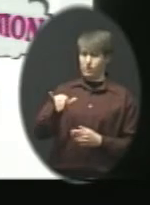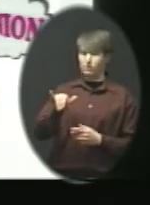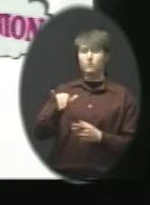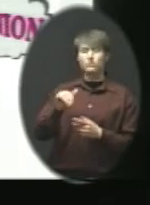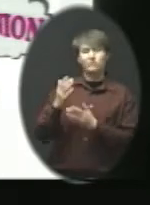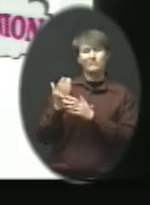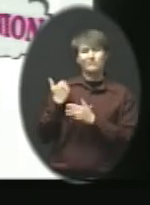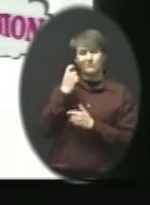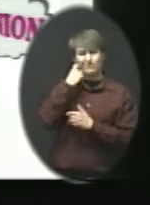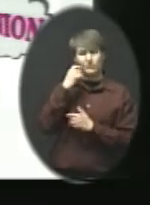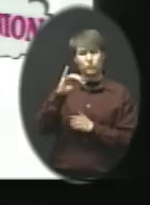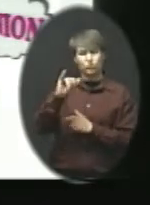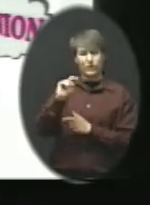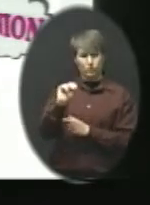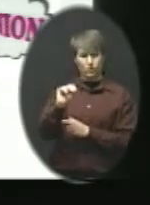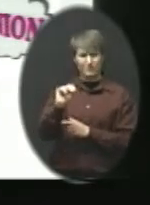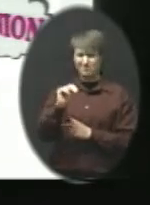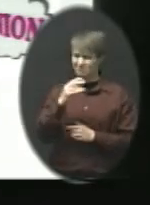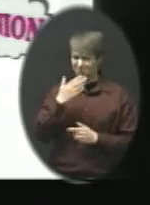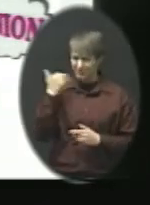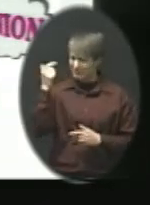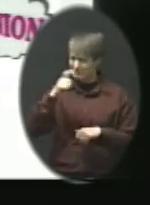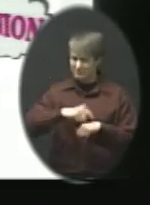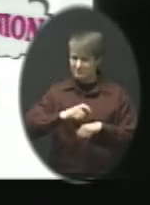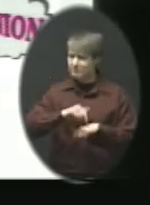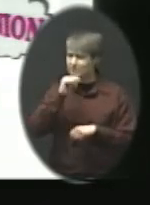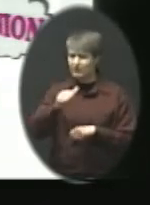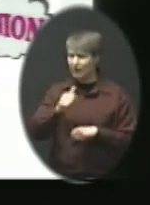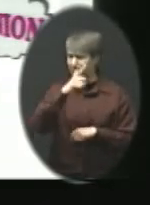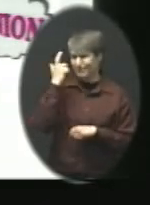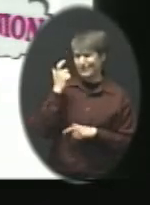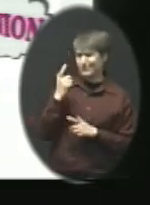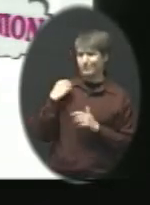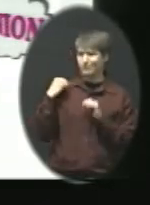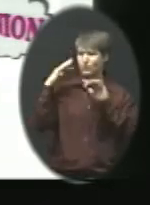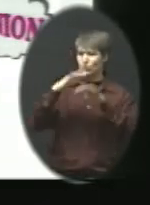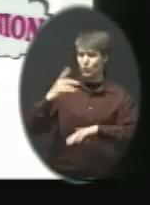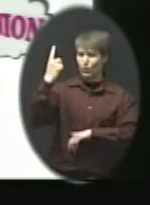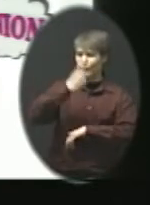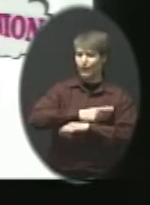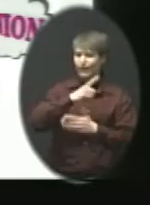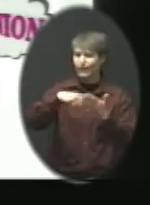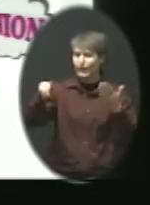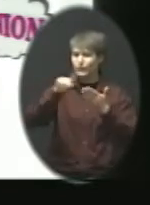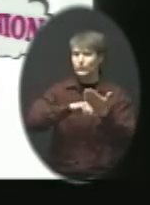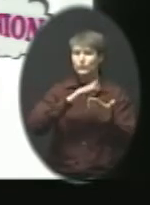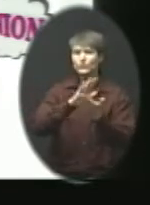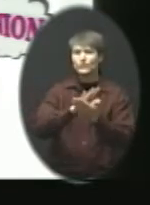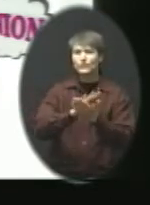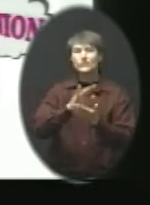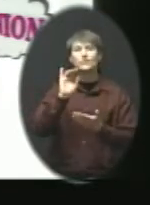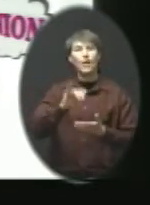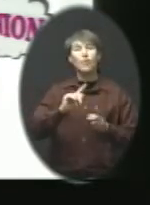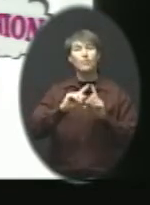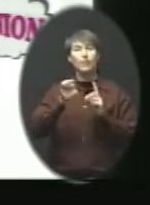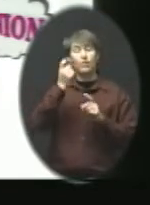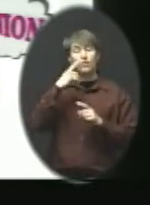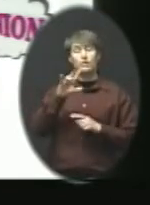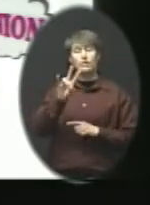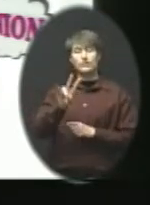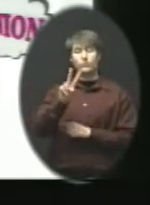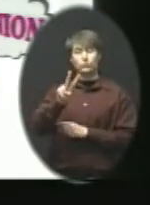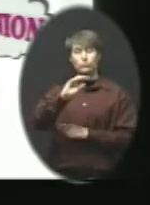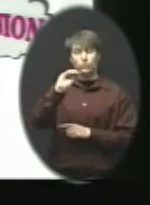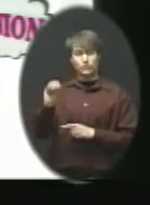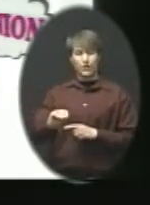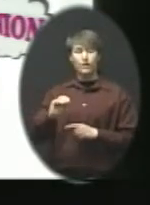in January, not the best timing because of some snow days and some changes in the schedule, but we had 72%, which